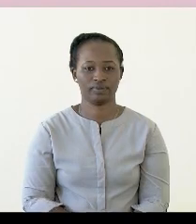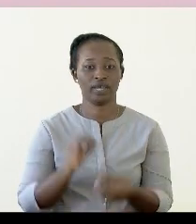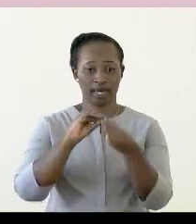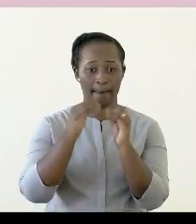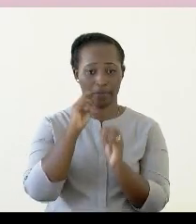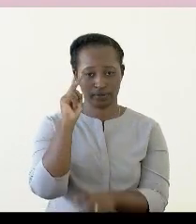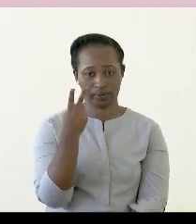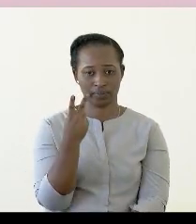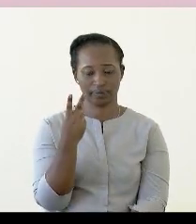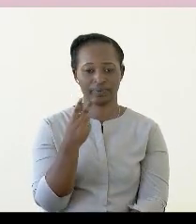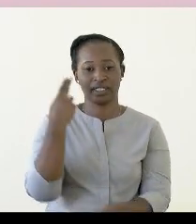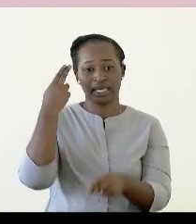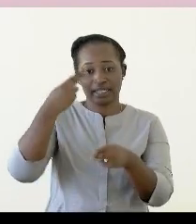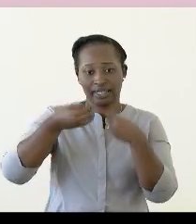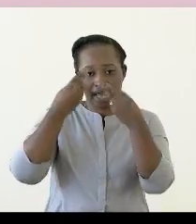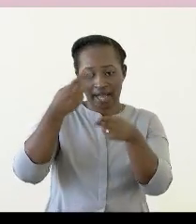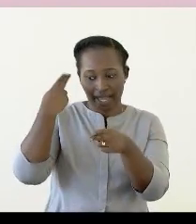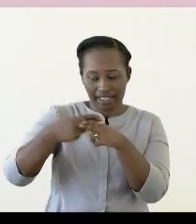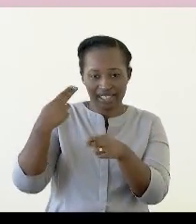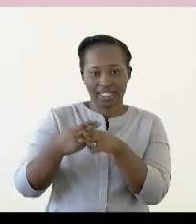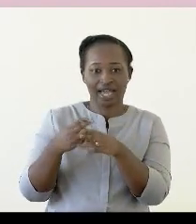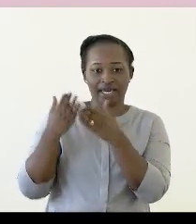Number 2, name these particles.